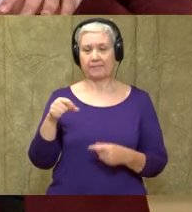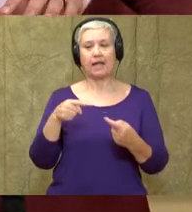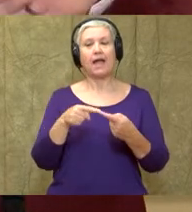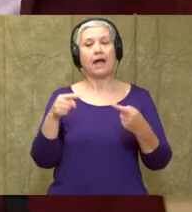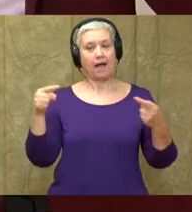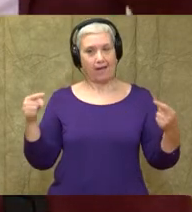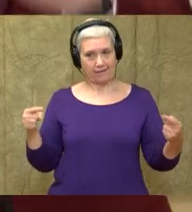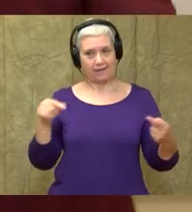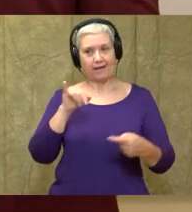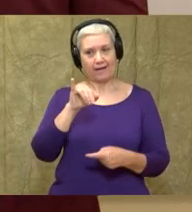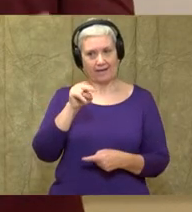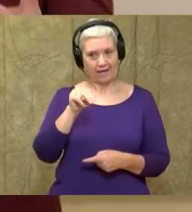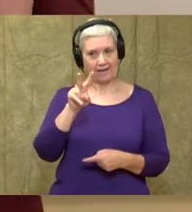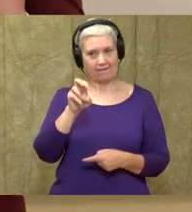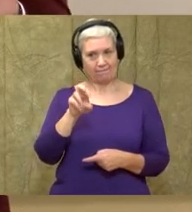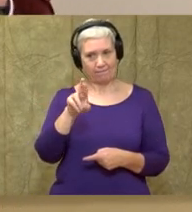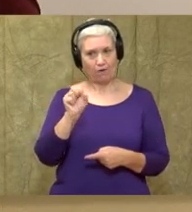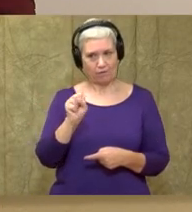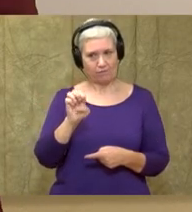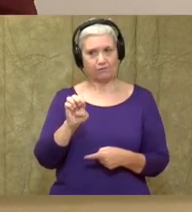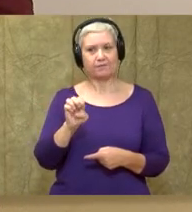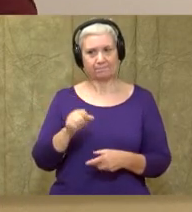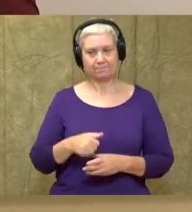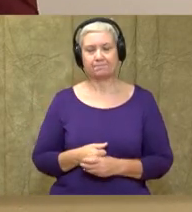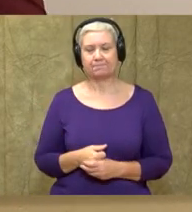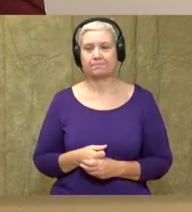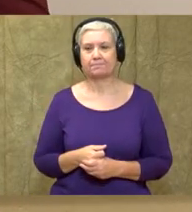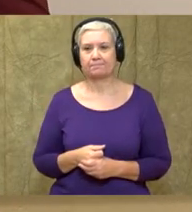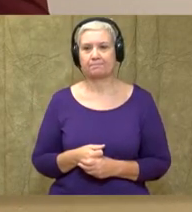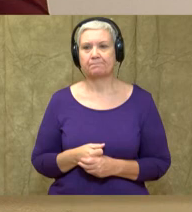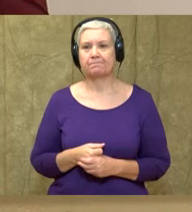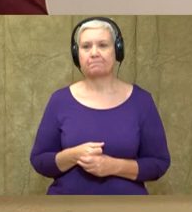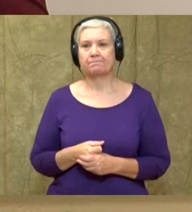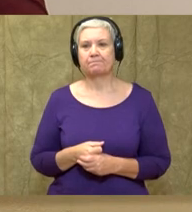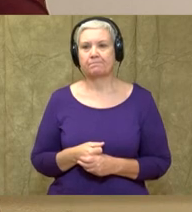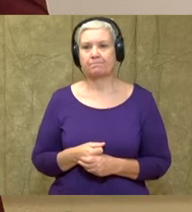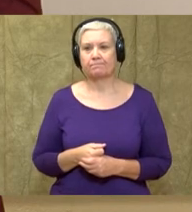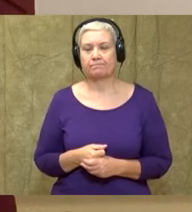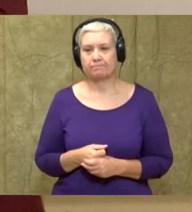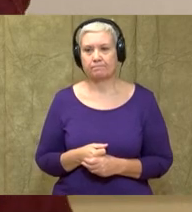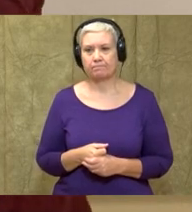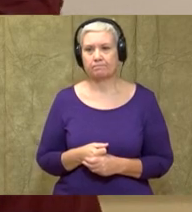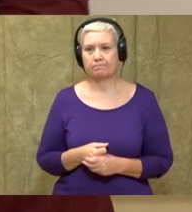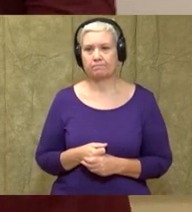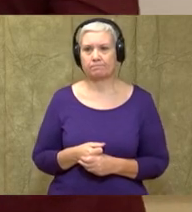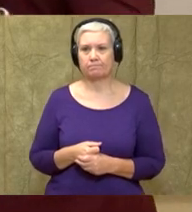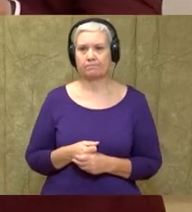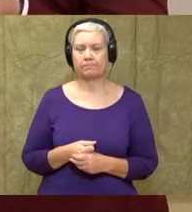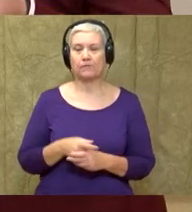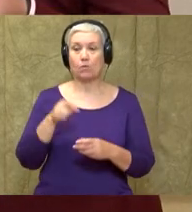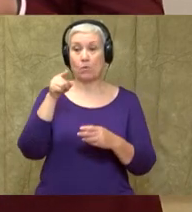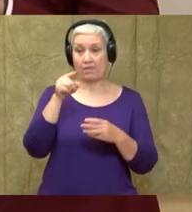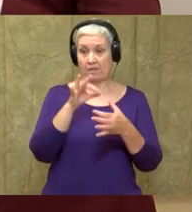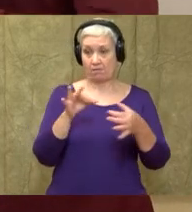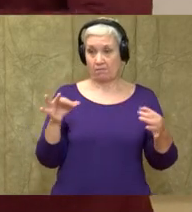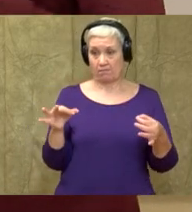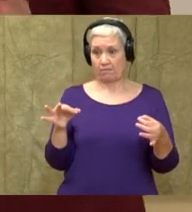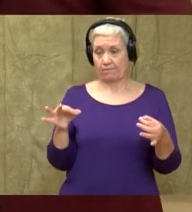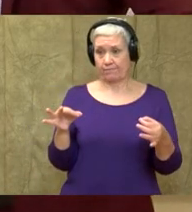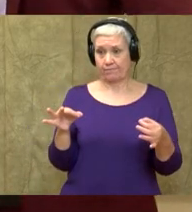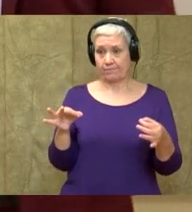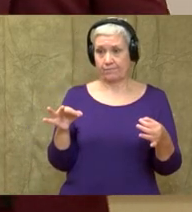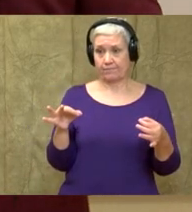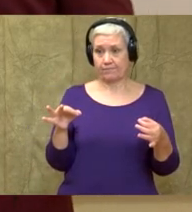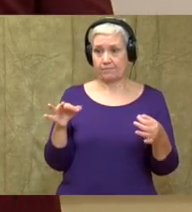our attention in this idea of using inverse operations. And with this equation, that